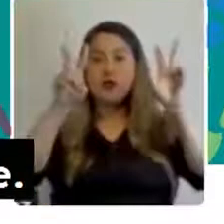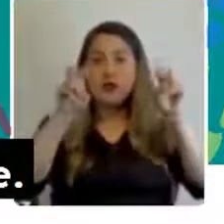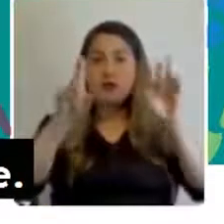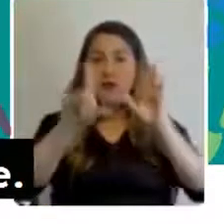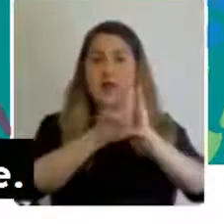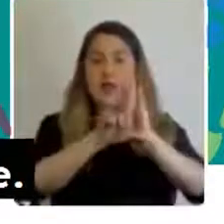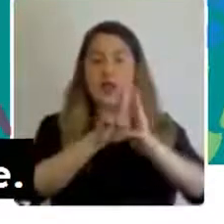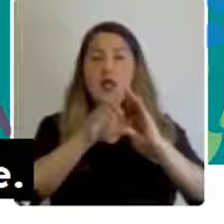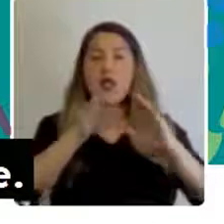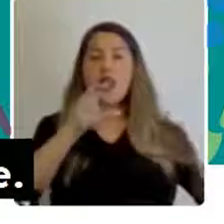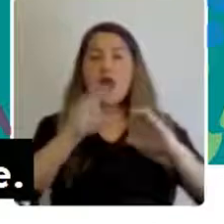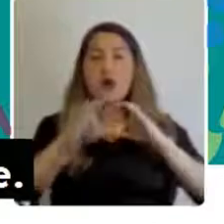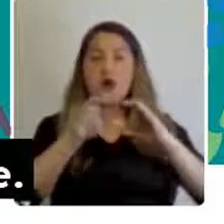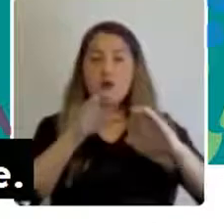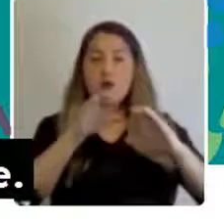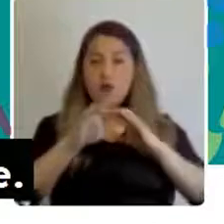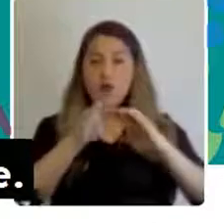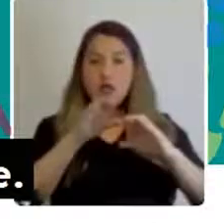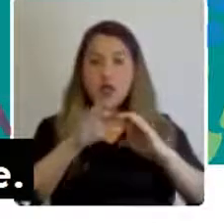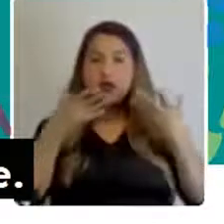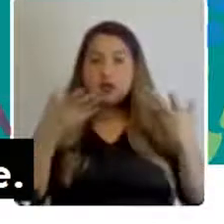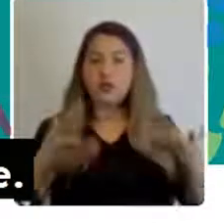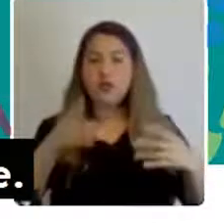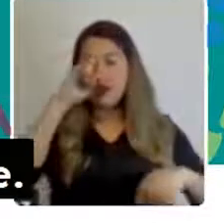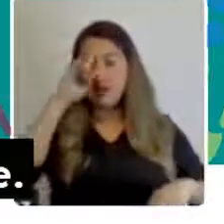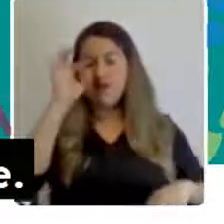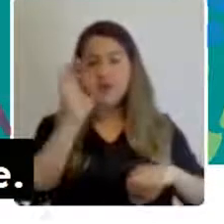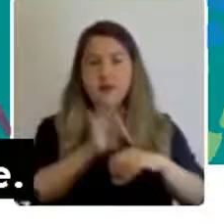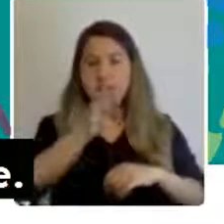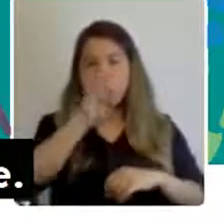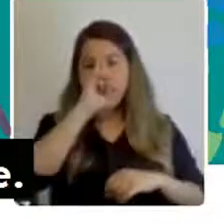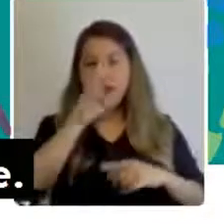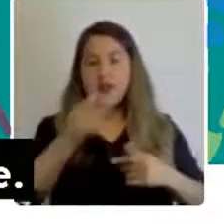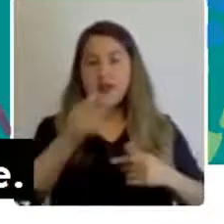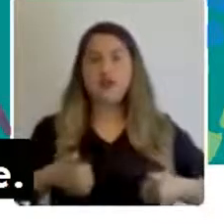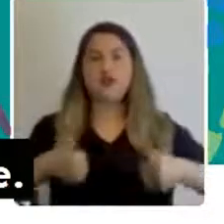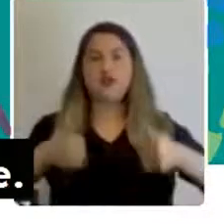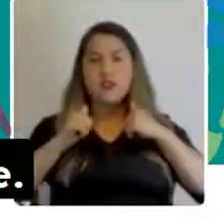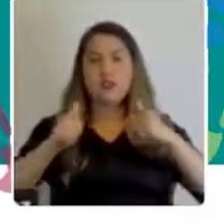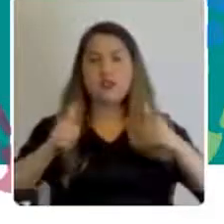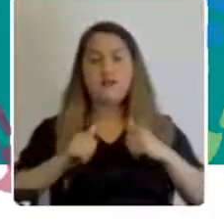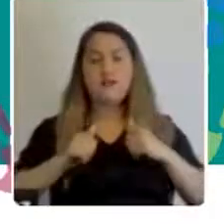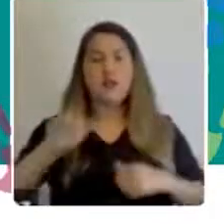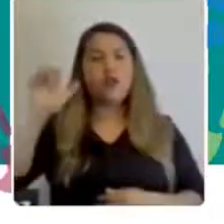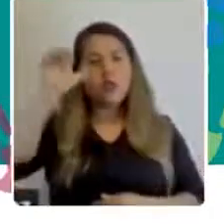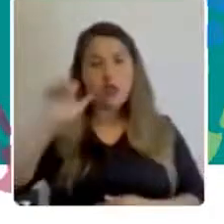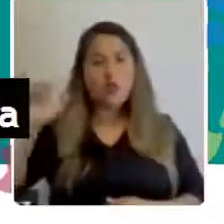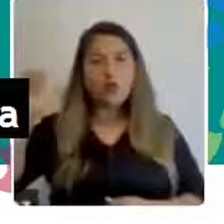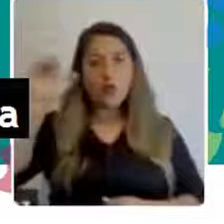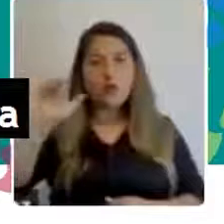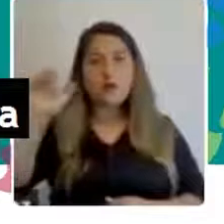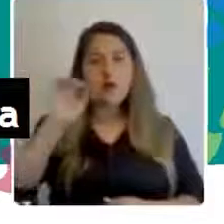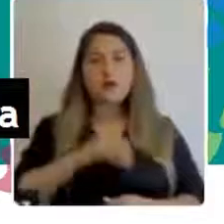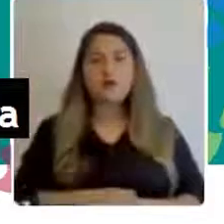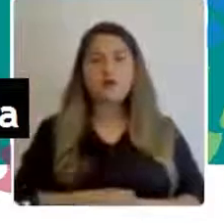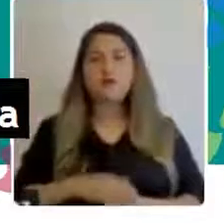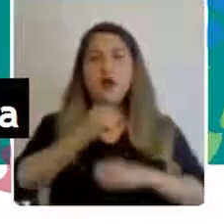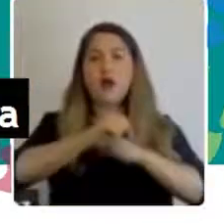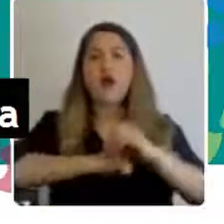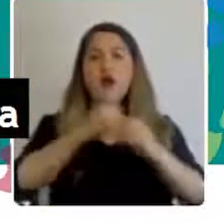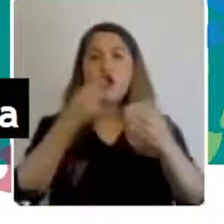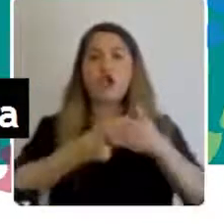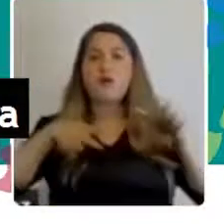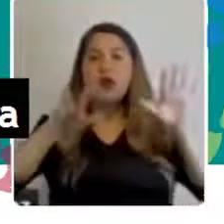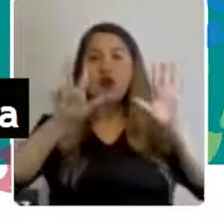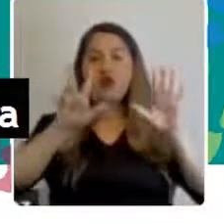will speak about more about this recommendation communication, which is very important. For the first time,